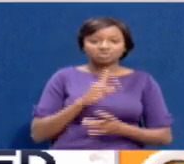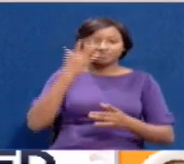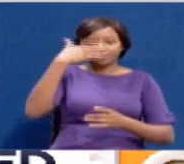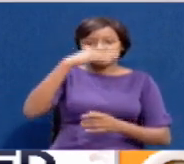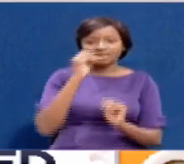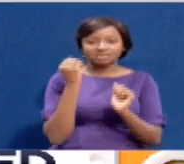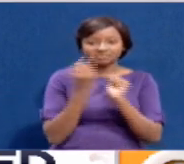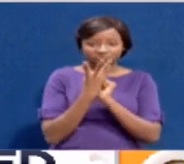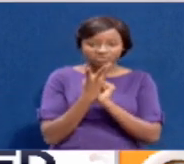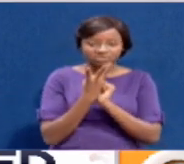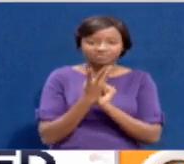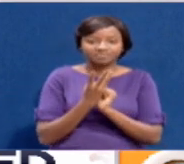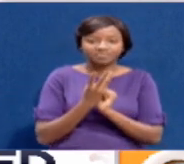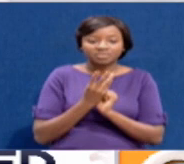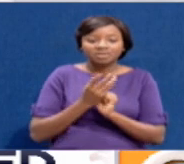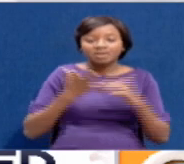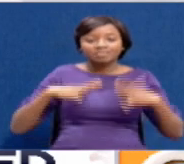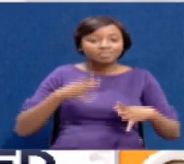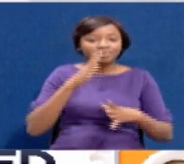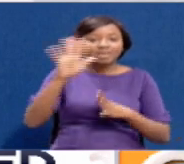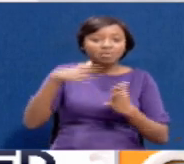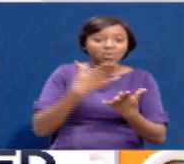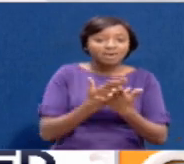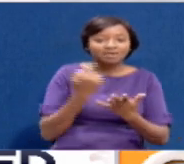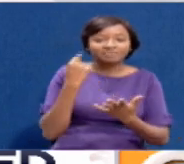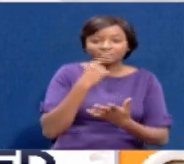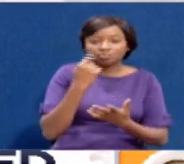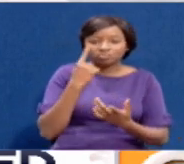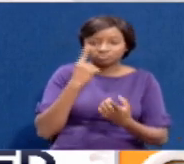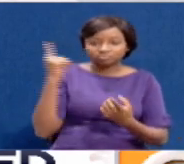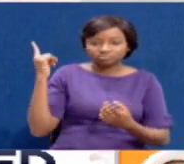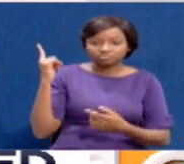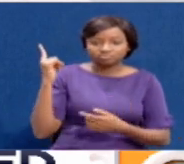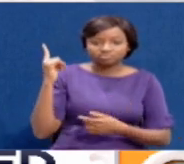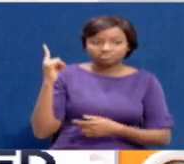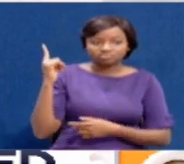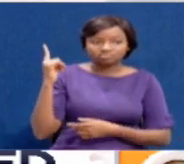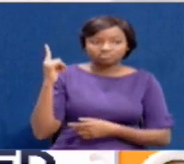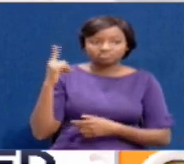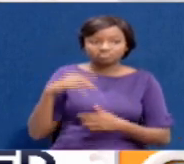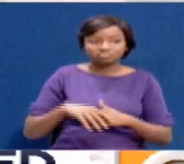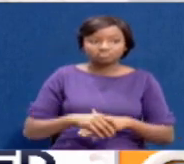of 14 days. Among those who arrived last night include seven